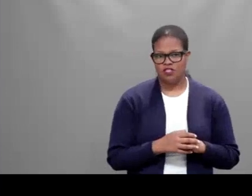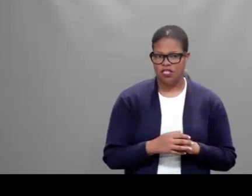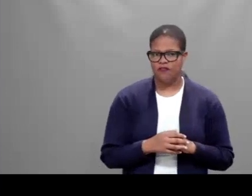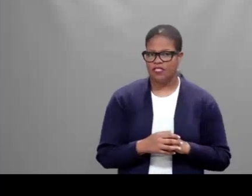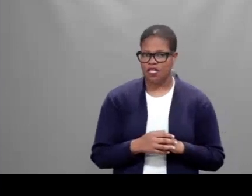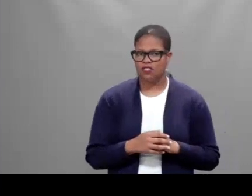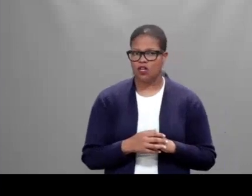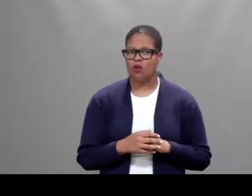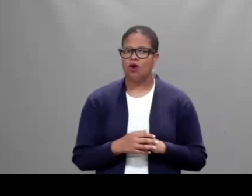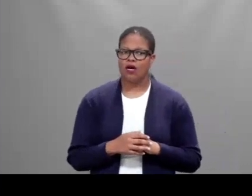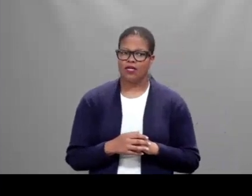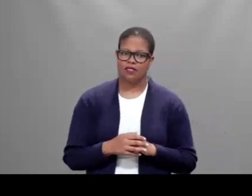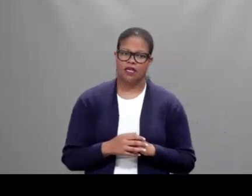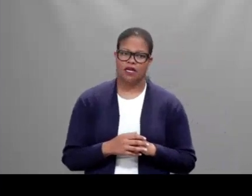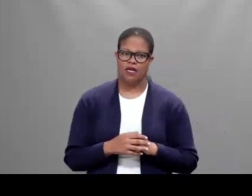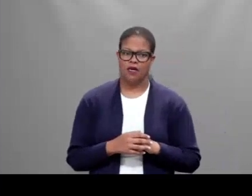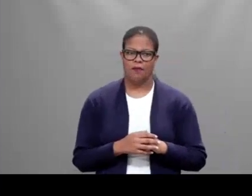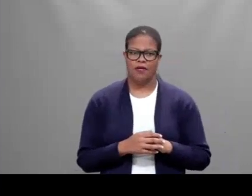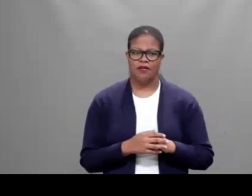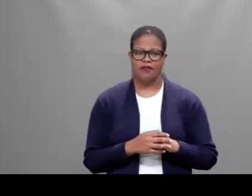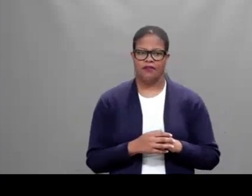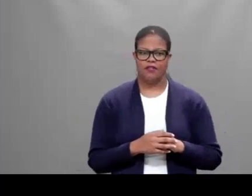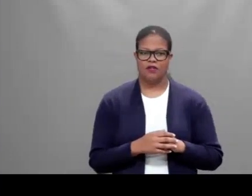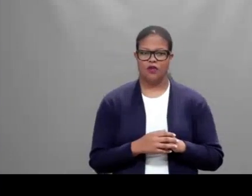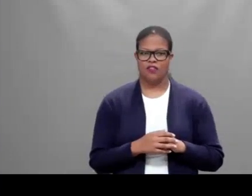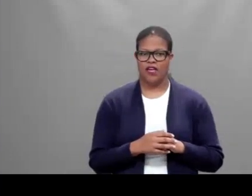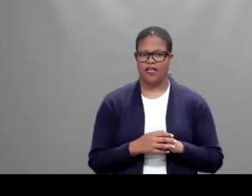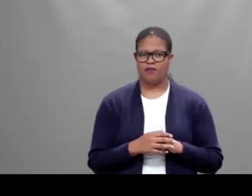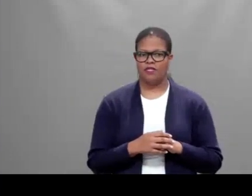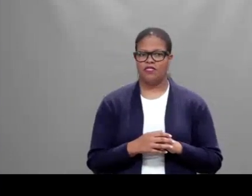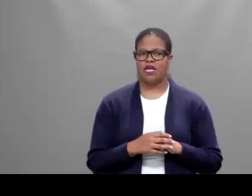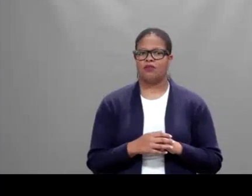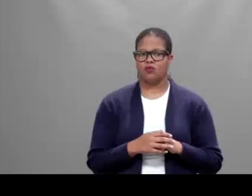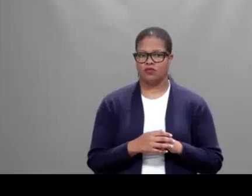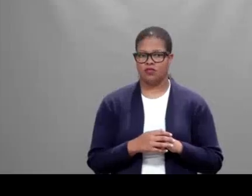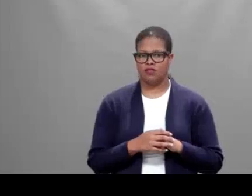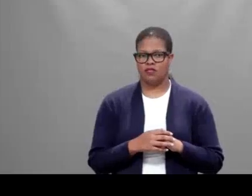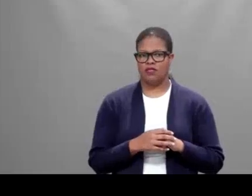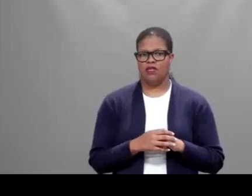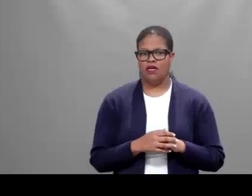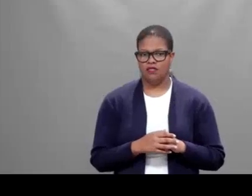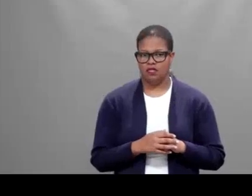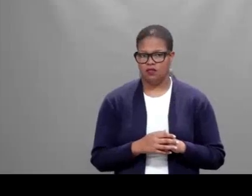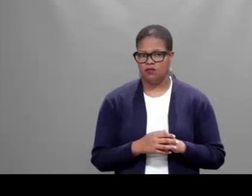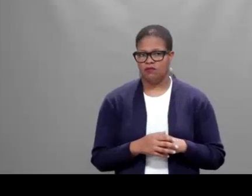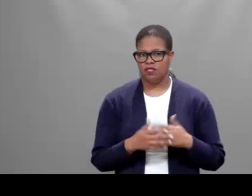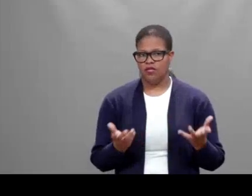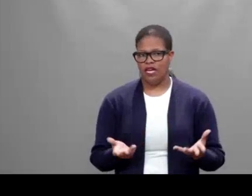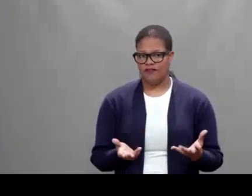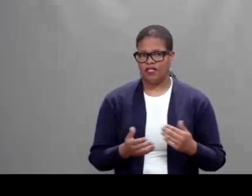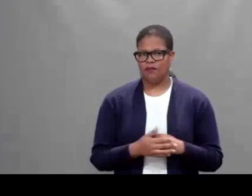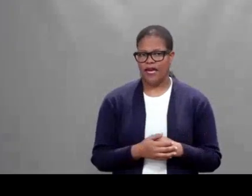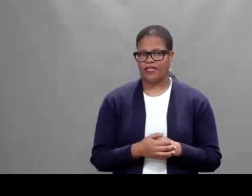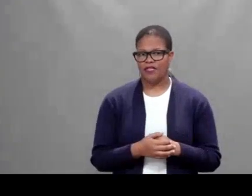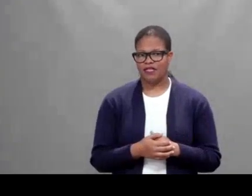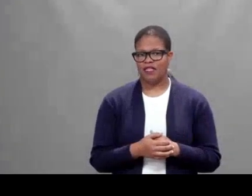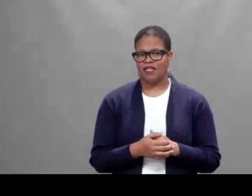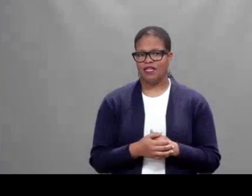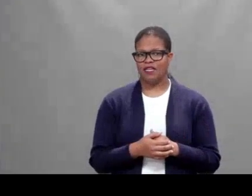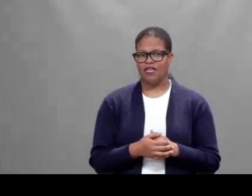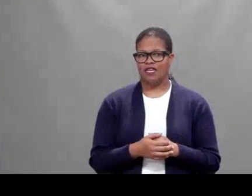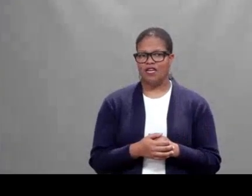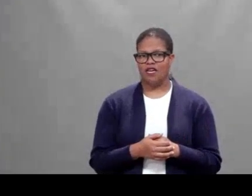the closed session, if it does go on, that could be tabled until, we have to come